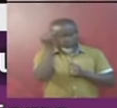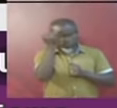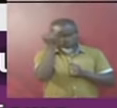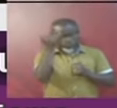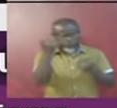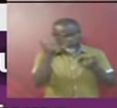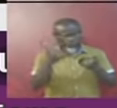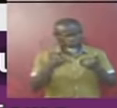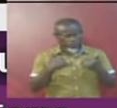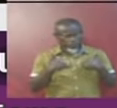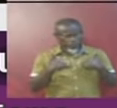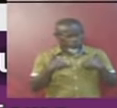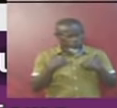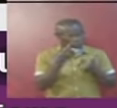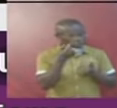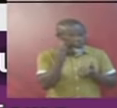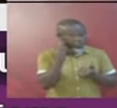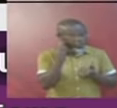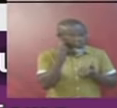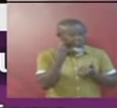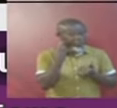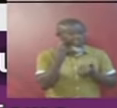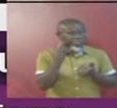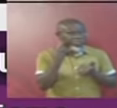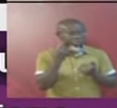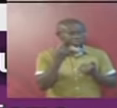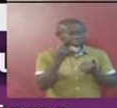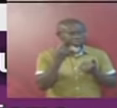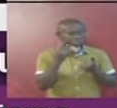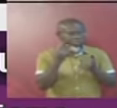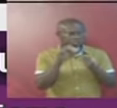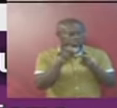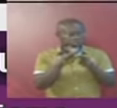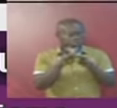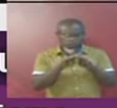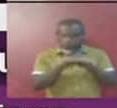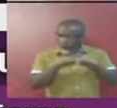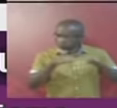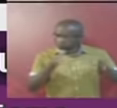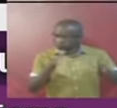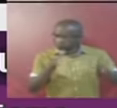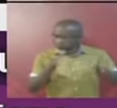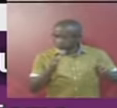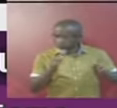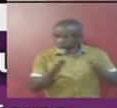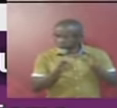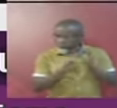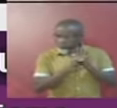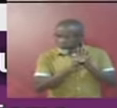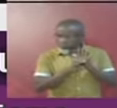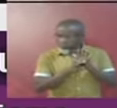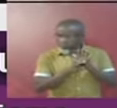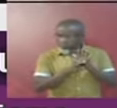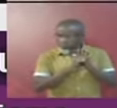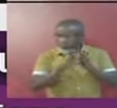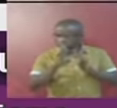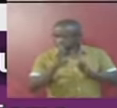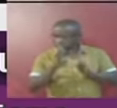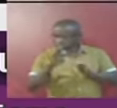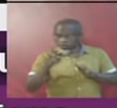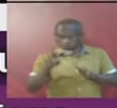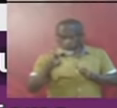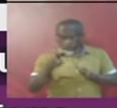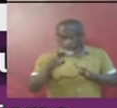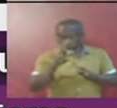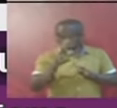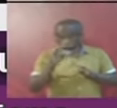was the recent lifting of measures for Tobago in terms of Buku Reef and environs. I would like to